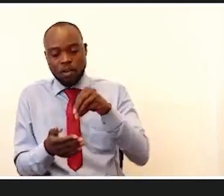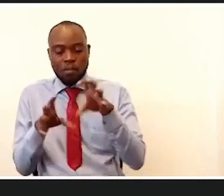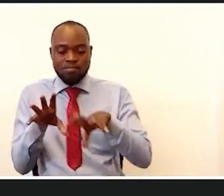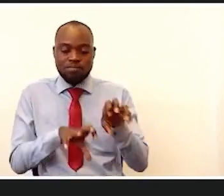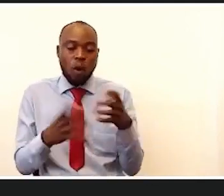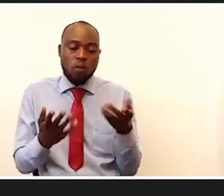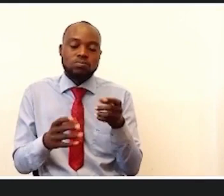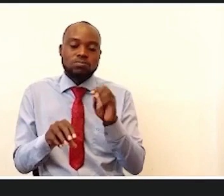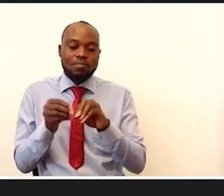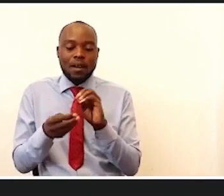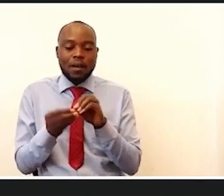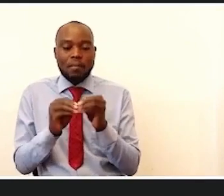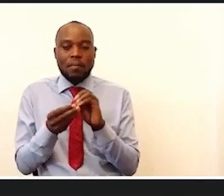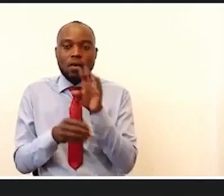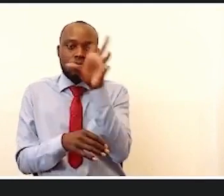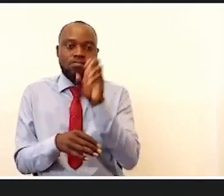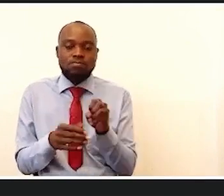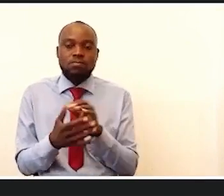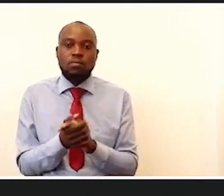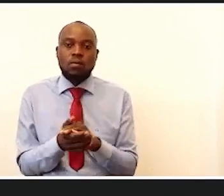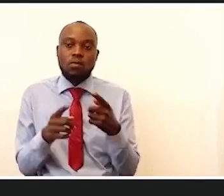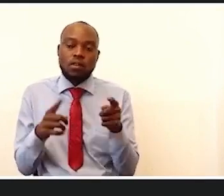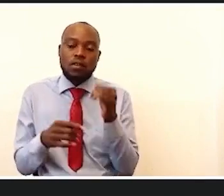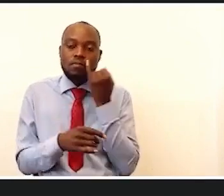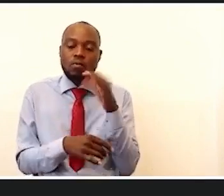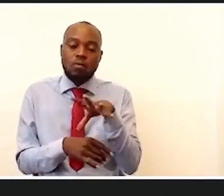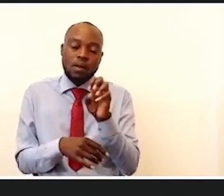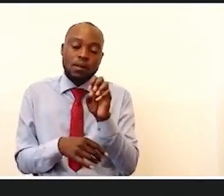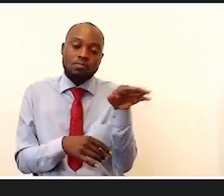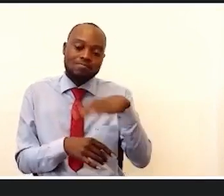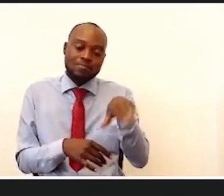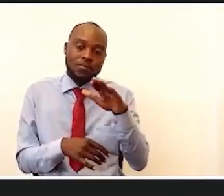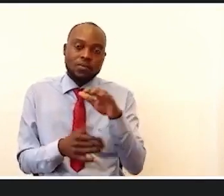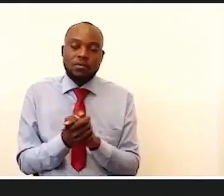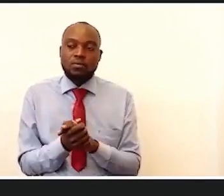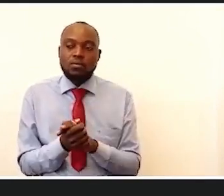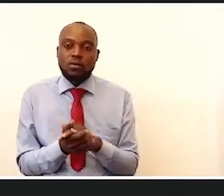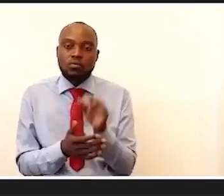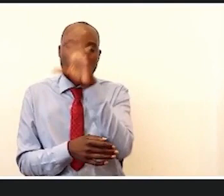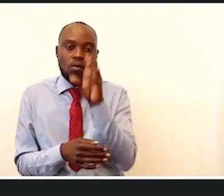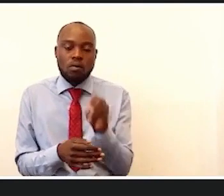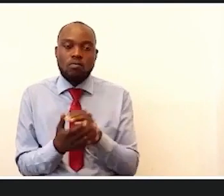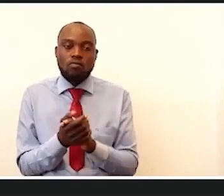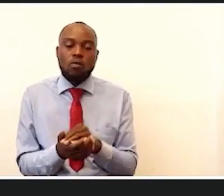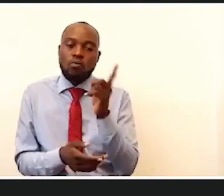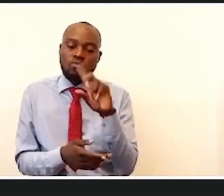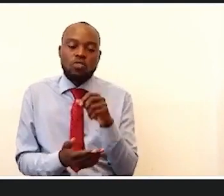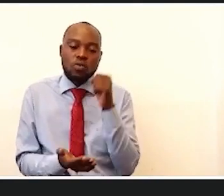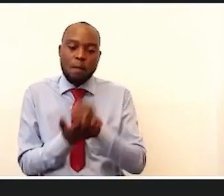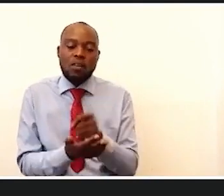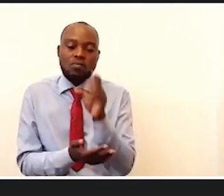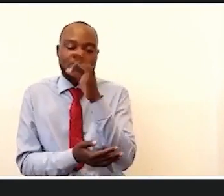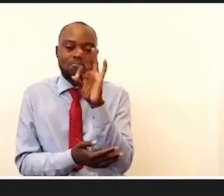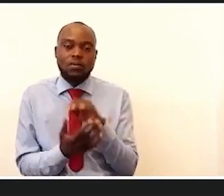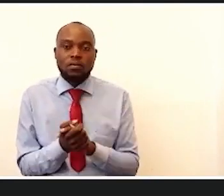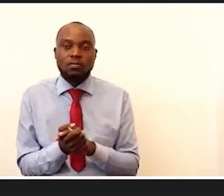an Africa Monetary Fund, for example. Mm-hmm. If you take all of the monies which the Francophone countries of Africa, lodge with the Bank of France,